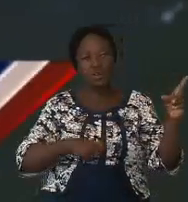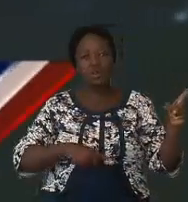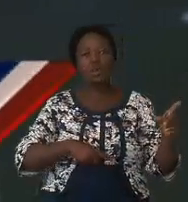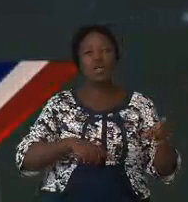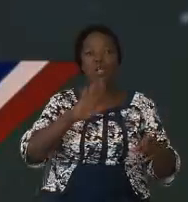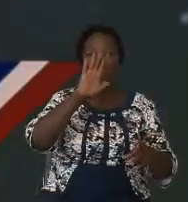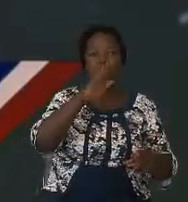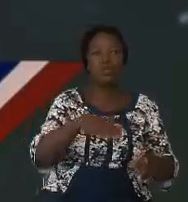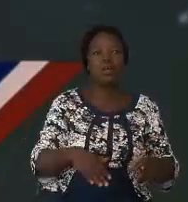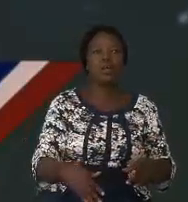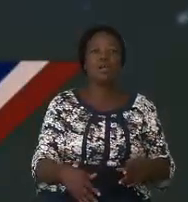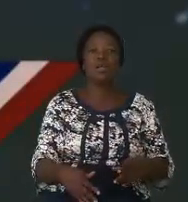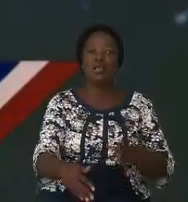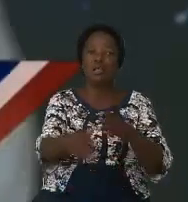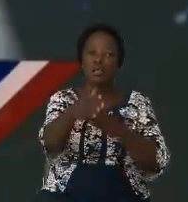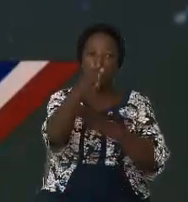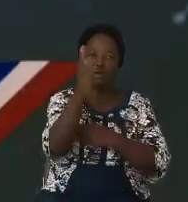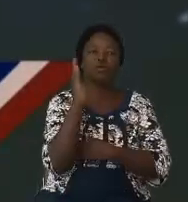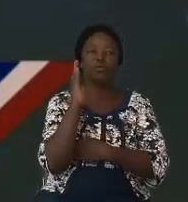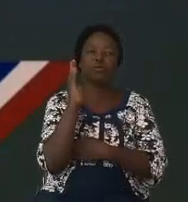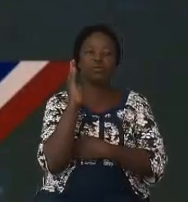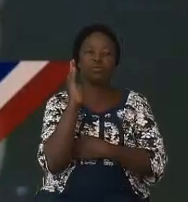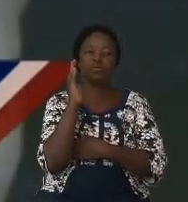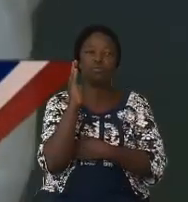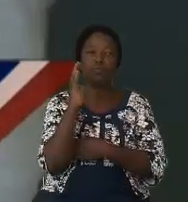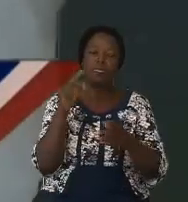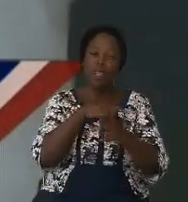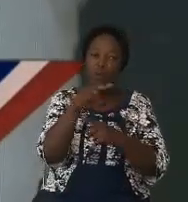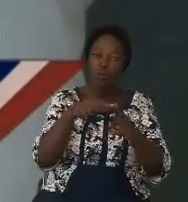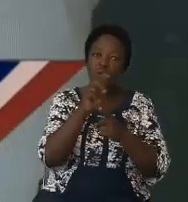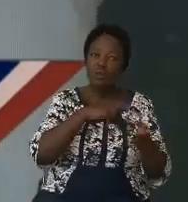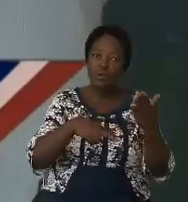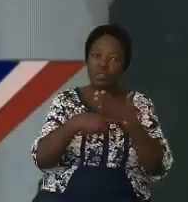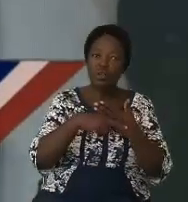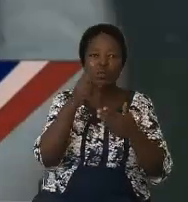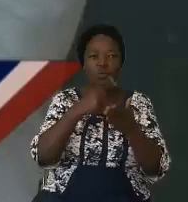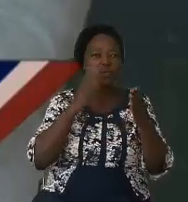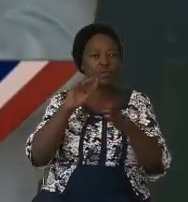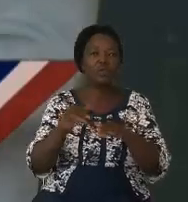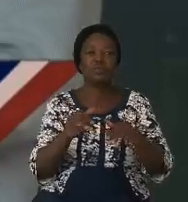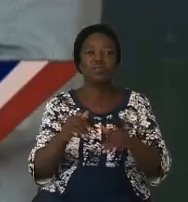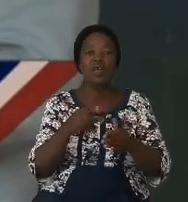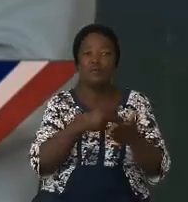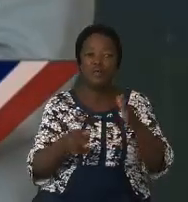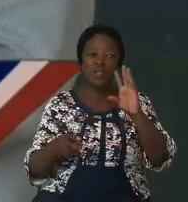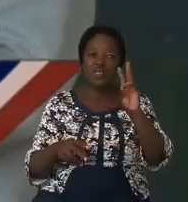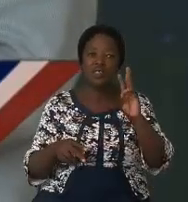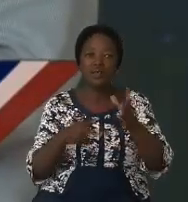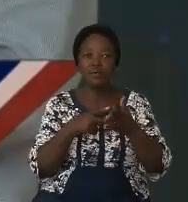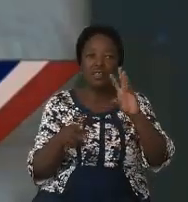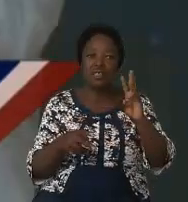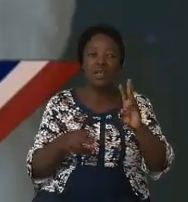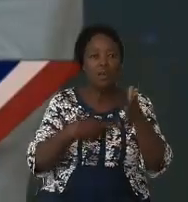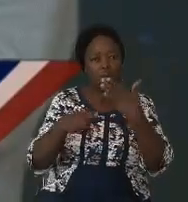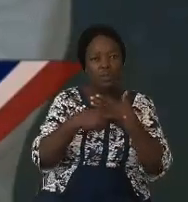return unto the Lord thy God. Shall return unto the Lord thy God. When you return, what will